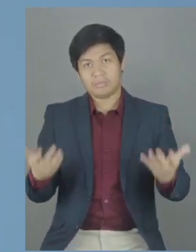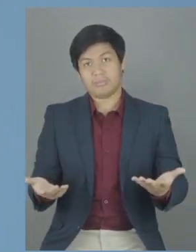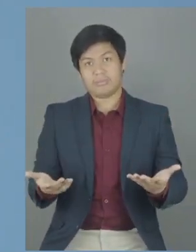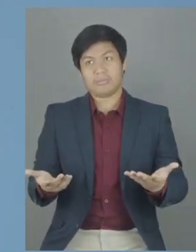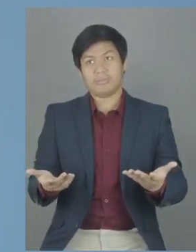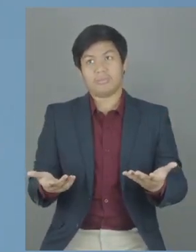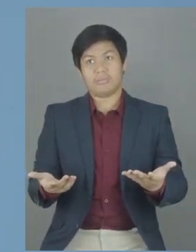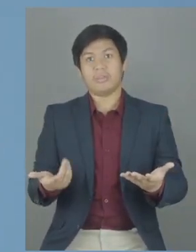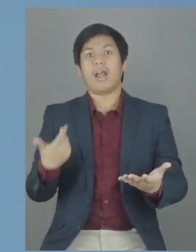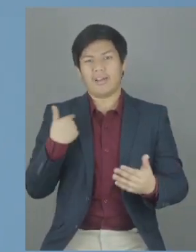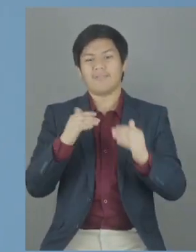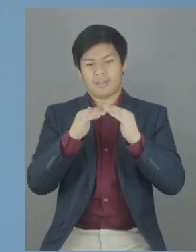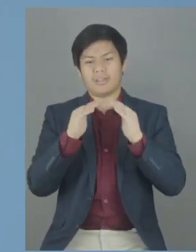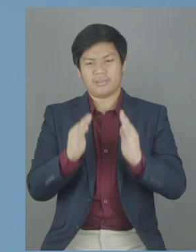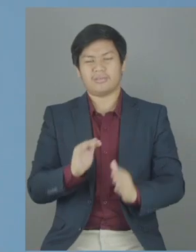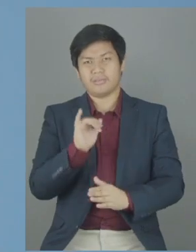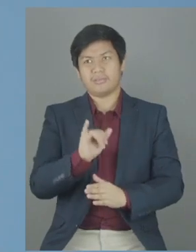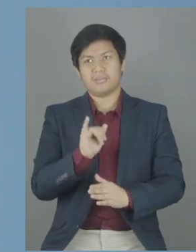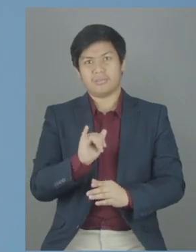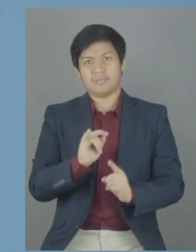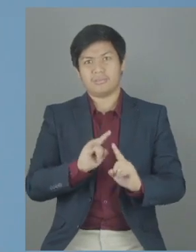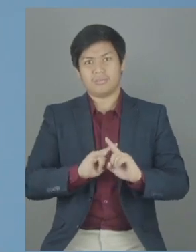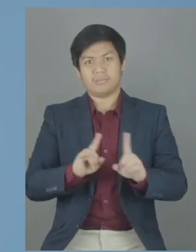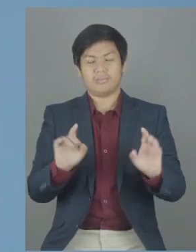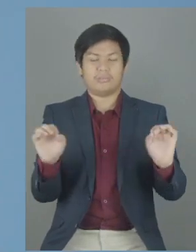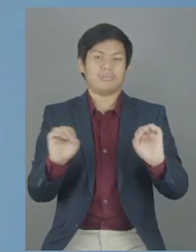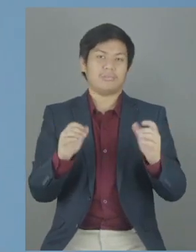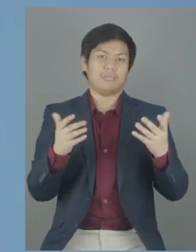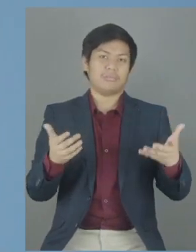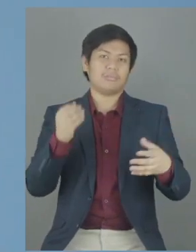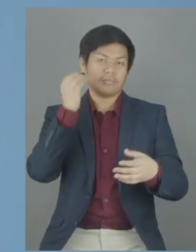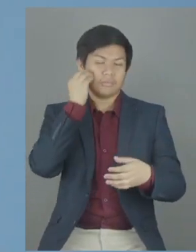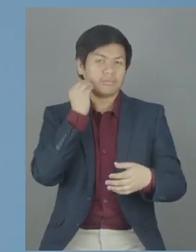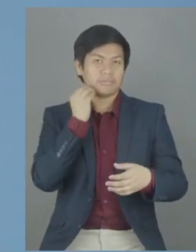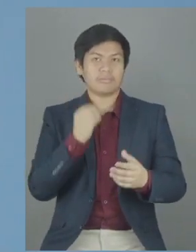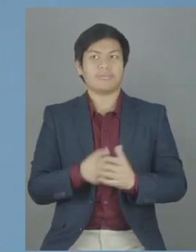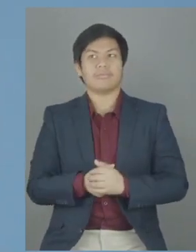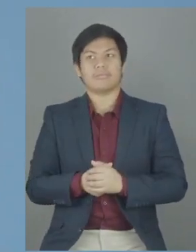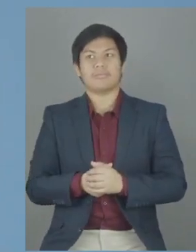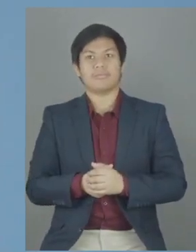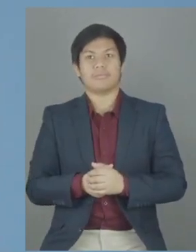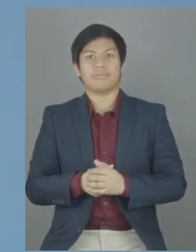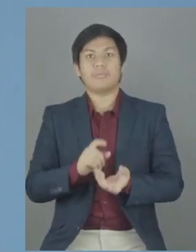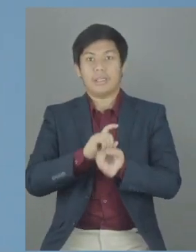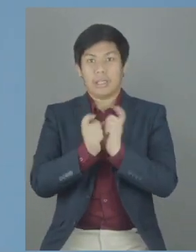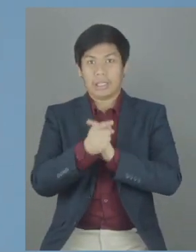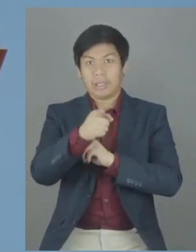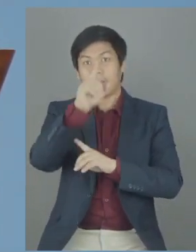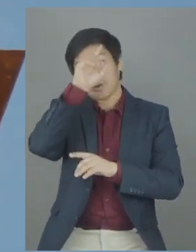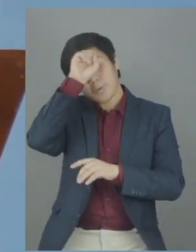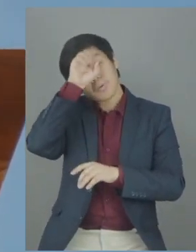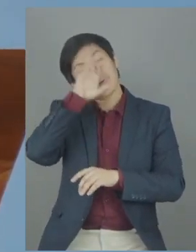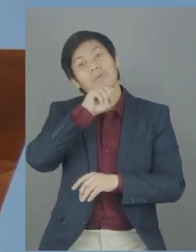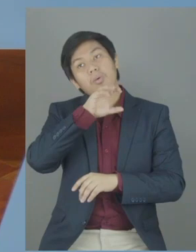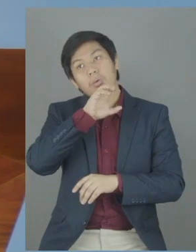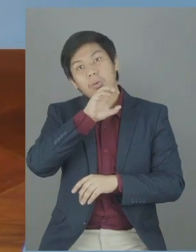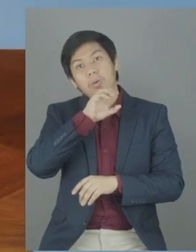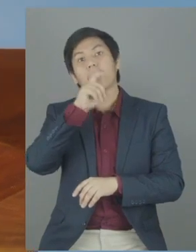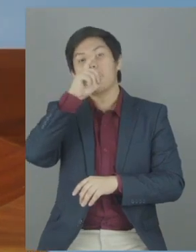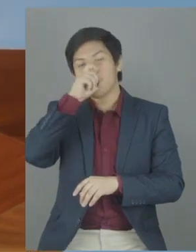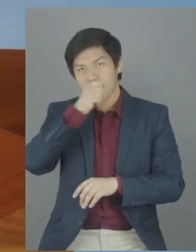You have a house, but you don't feel at home. And then you become a lolo, a lola, a senior